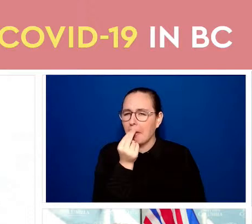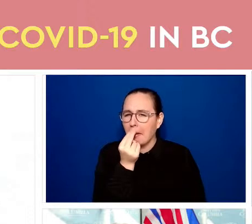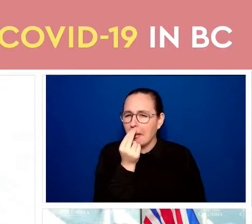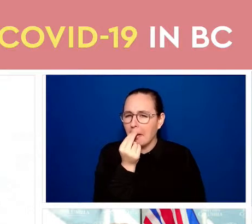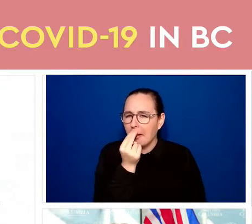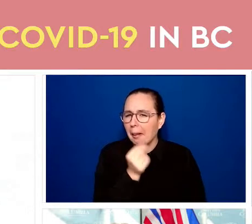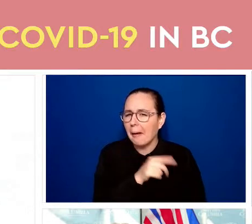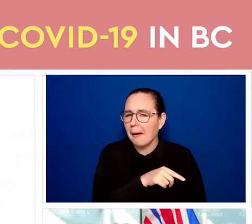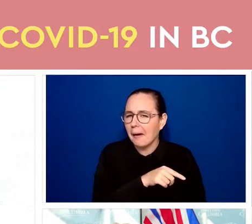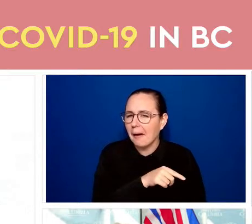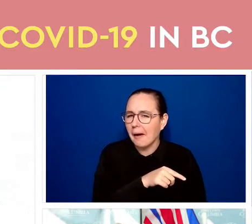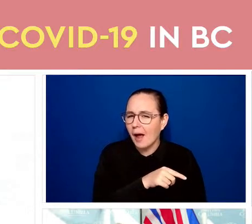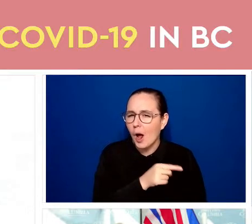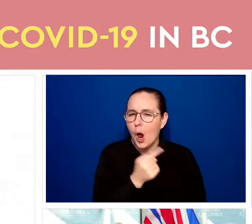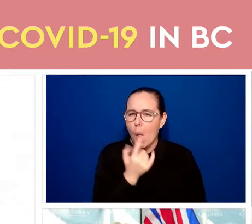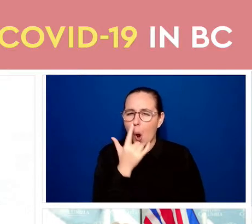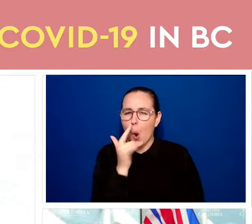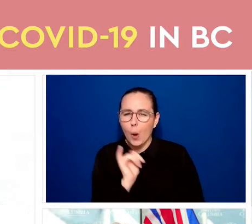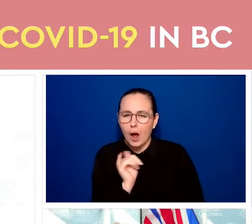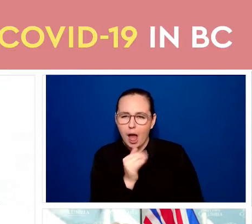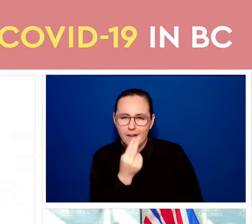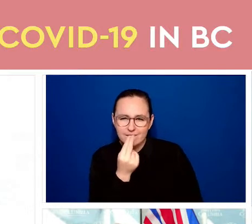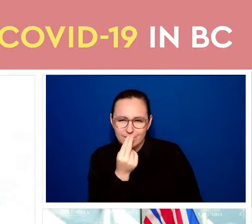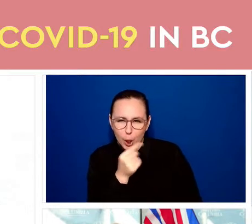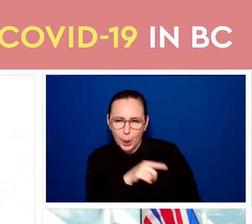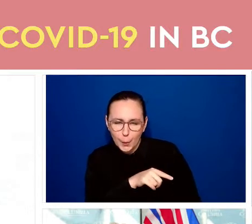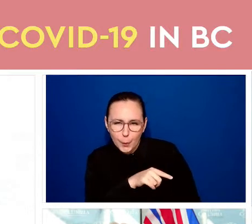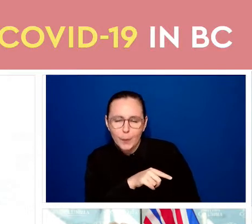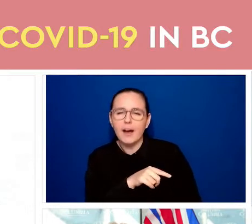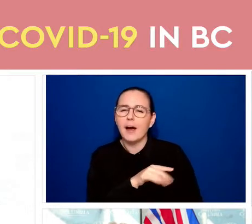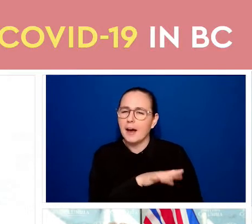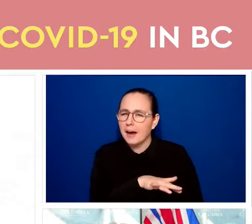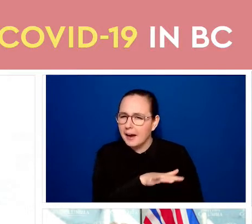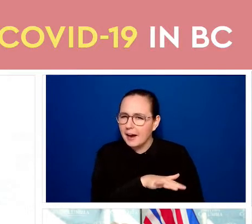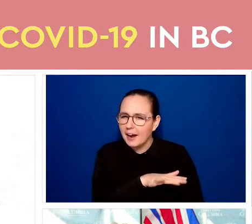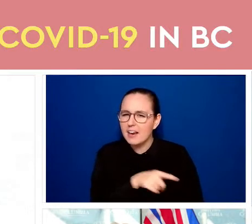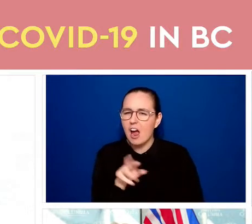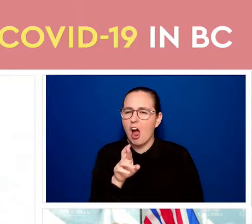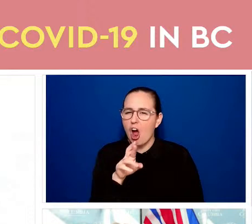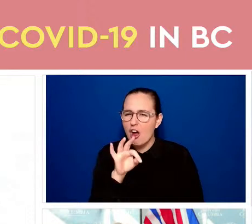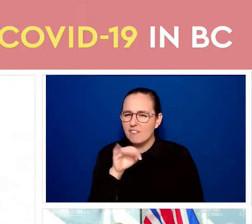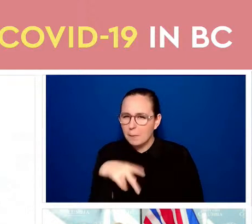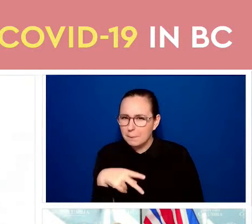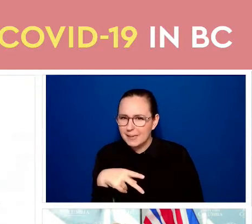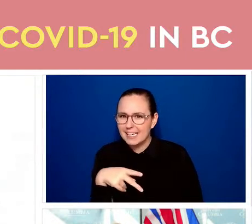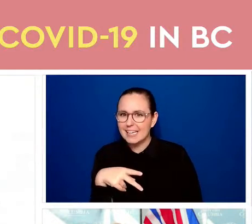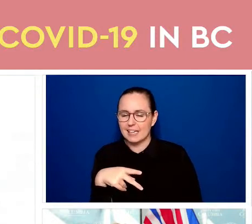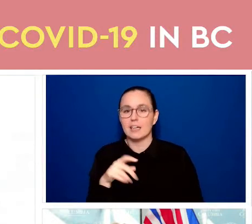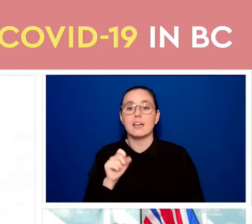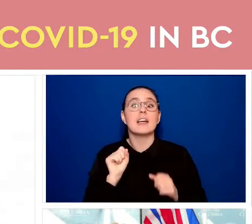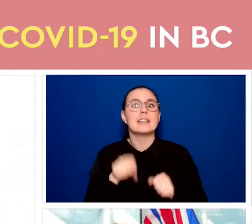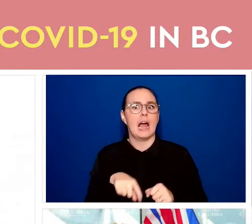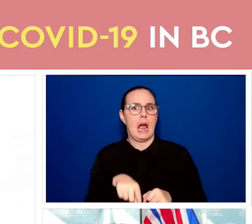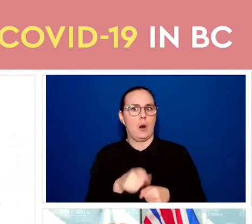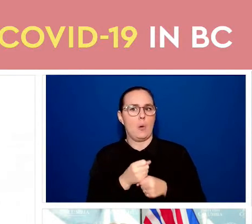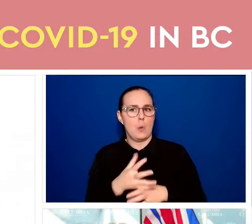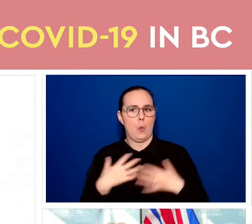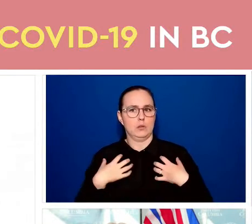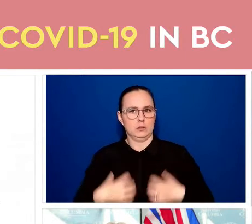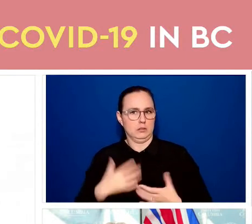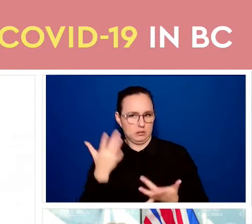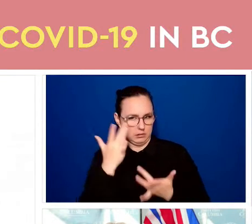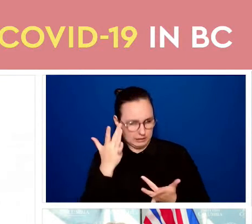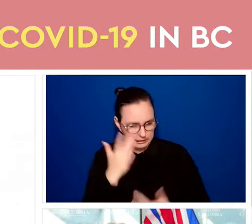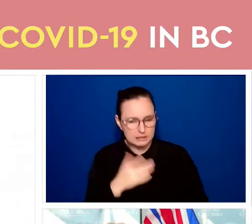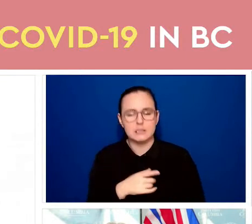are on the lookout for that, as well as RSV, which can cause a very severe respiratory illness in children as well. So these